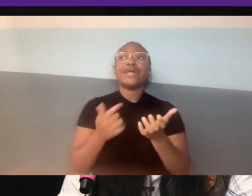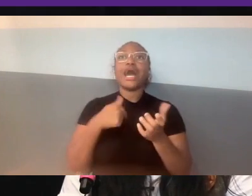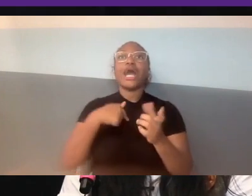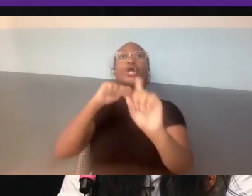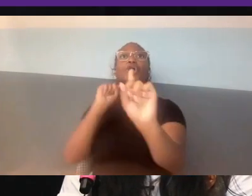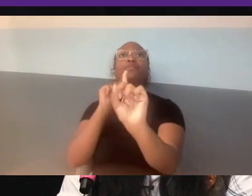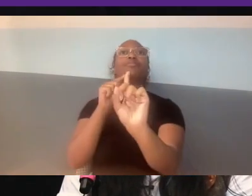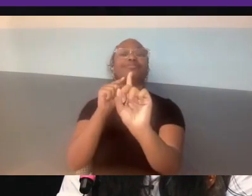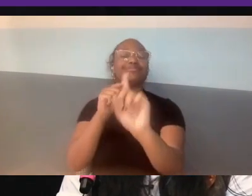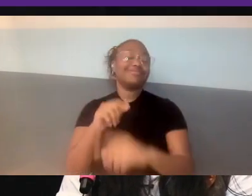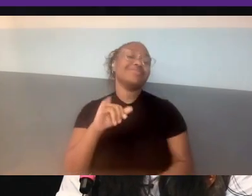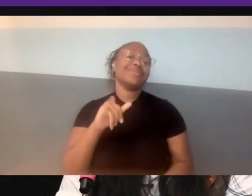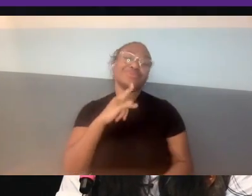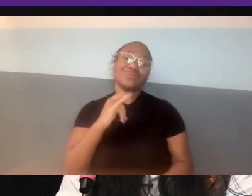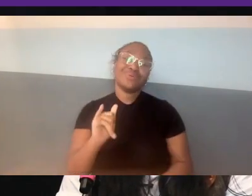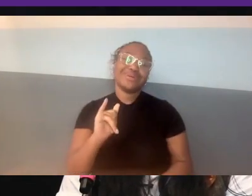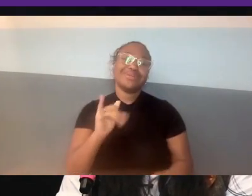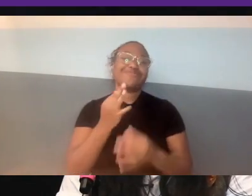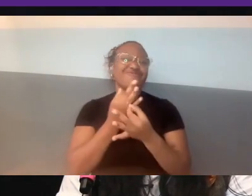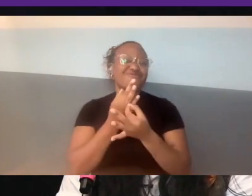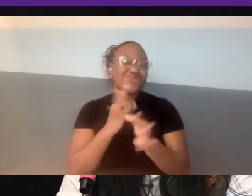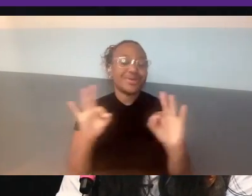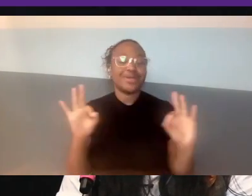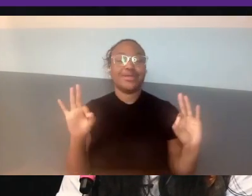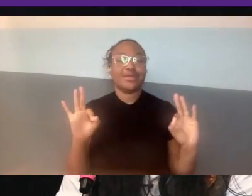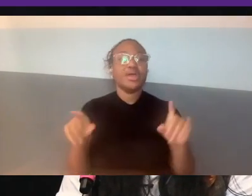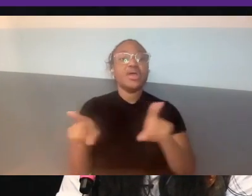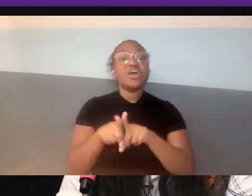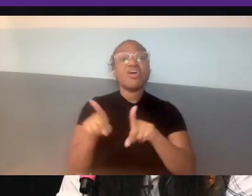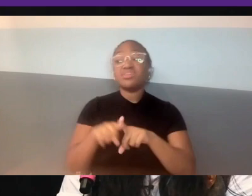allows the other kinds of stickiness to come up too, you know?